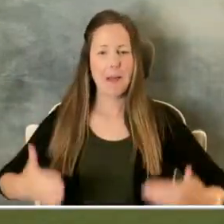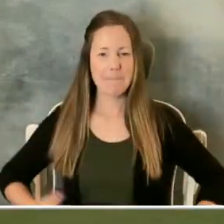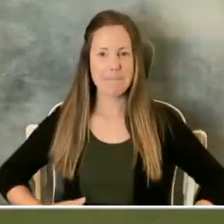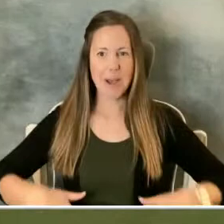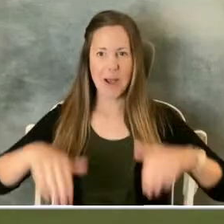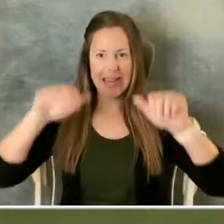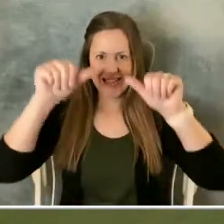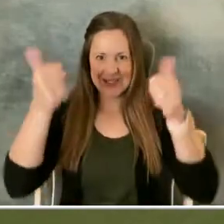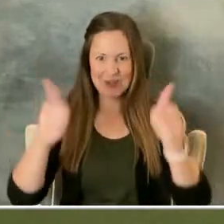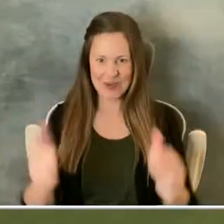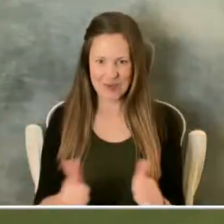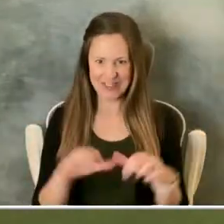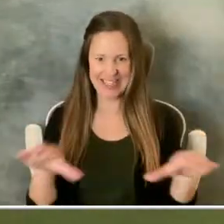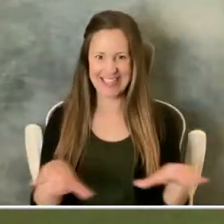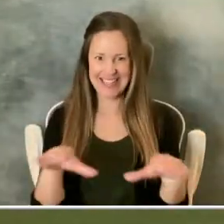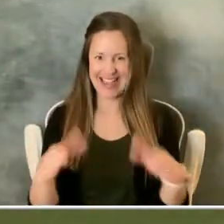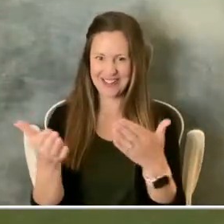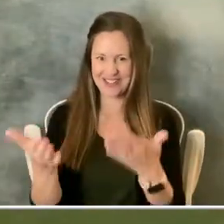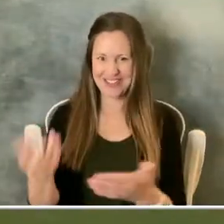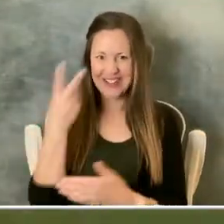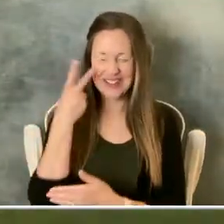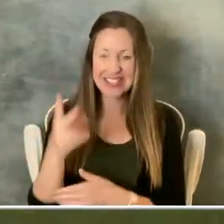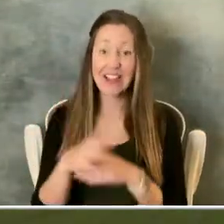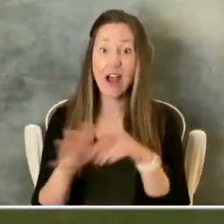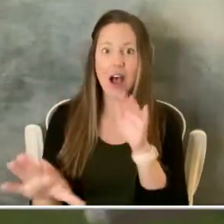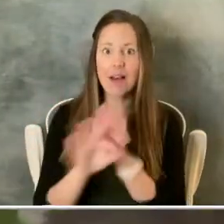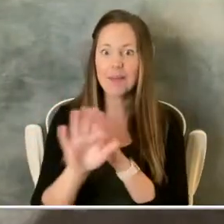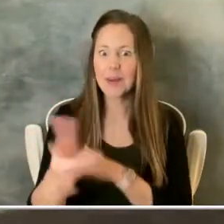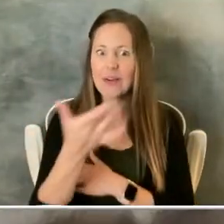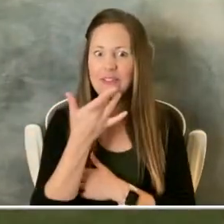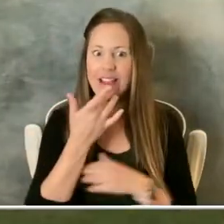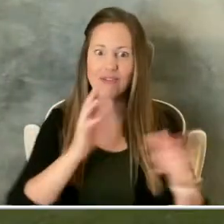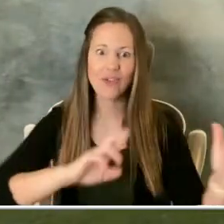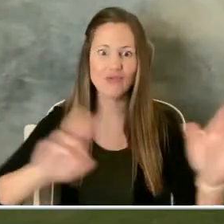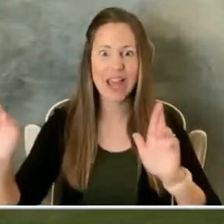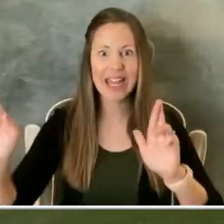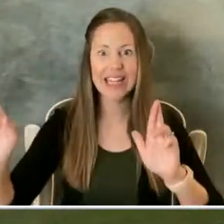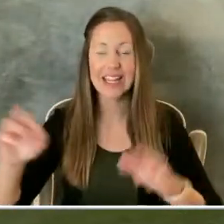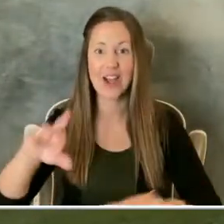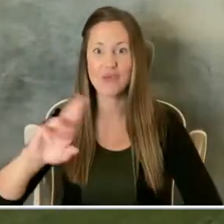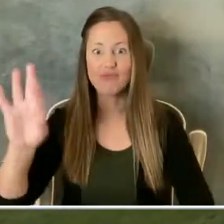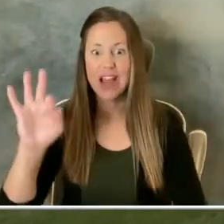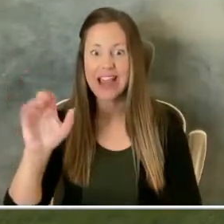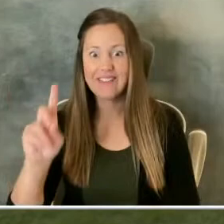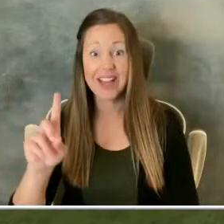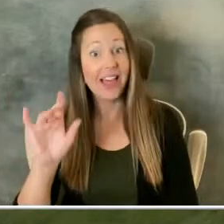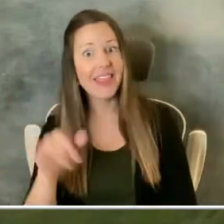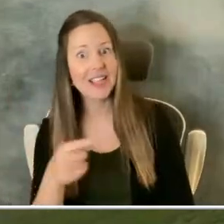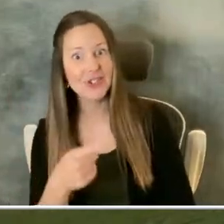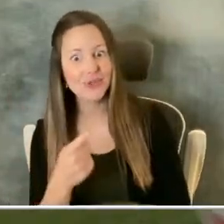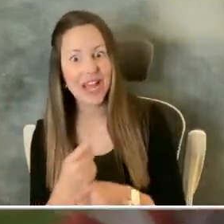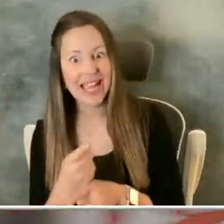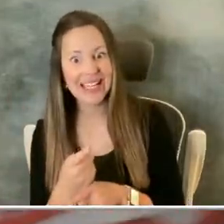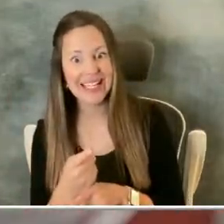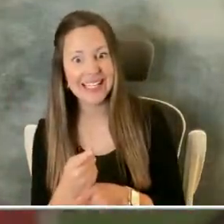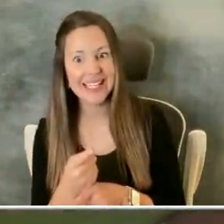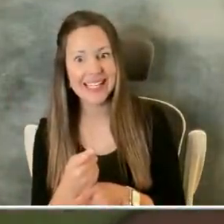Pick your favorite. They're ready to go from the bullpen in right field. That's you. You're the catch-up. That would be me.